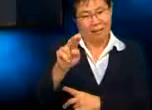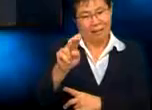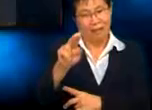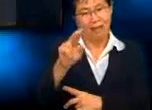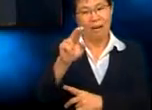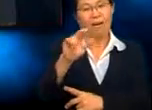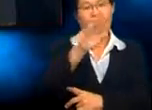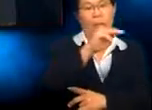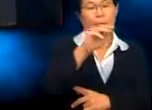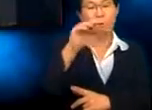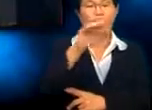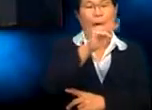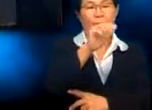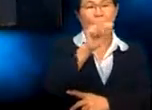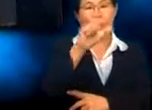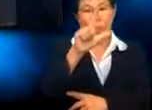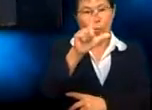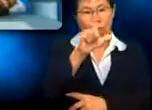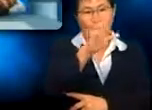M-A-L-A-Y-A, Malaya.